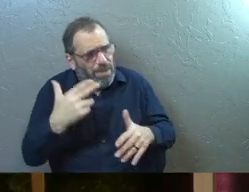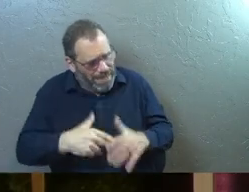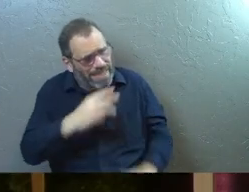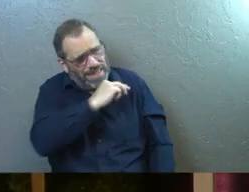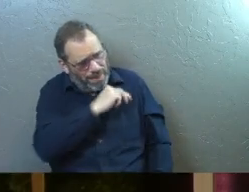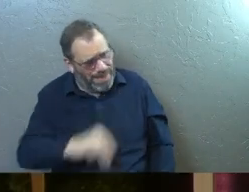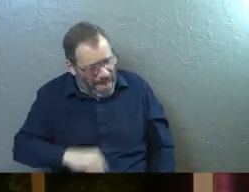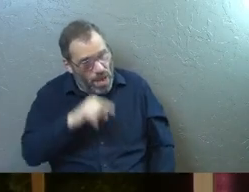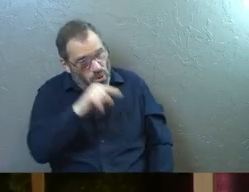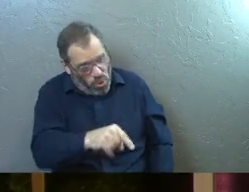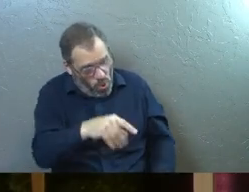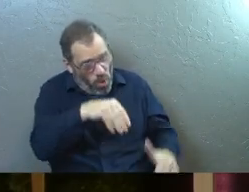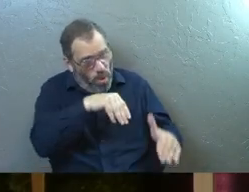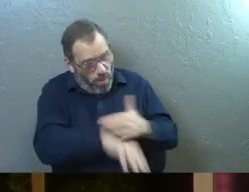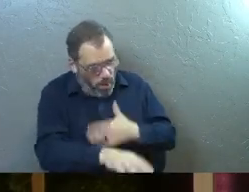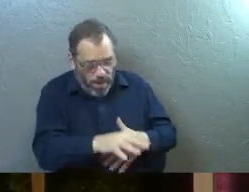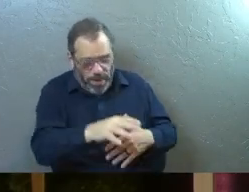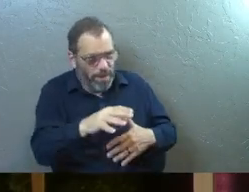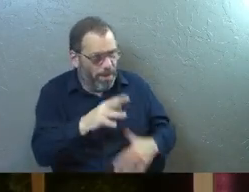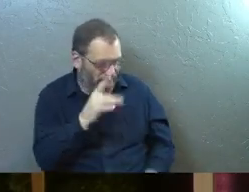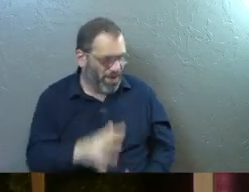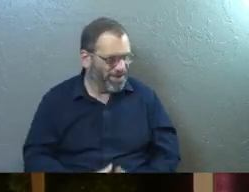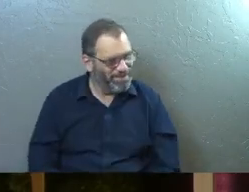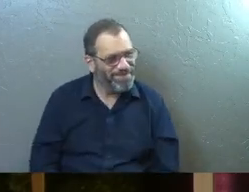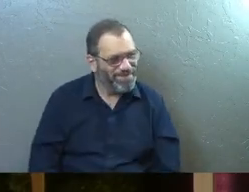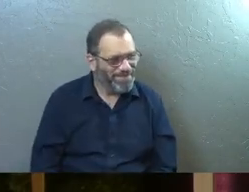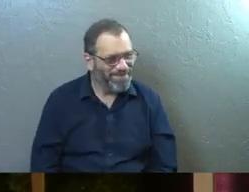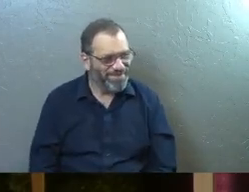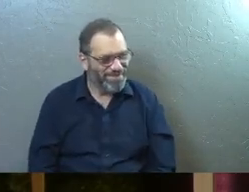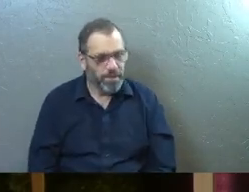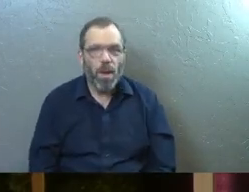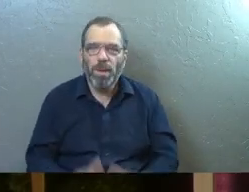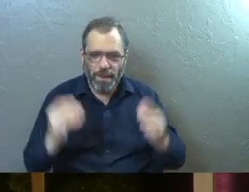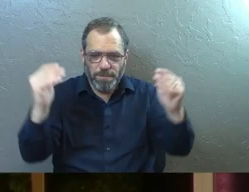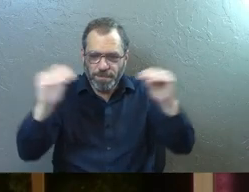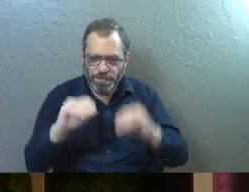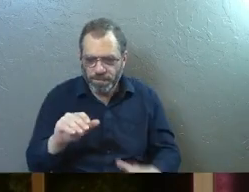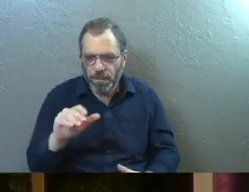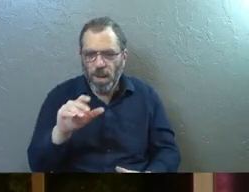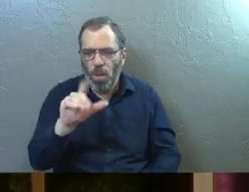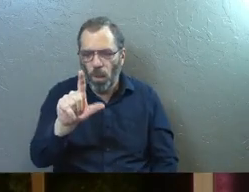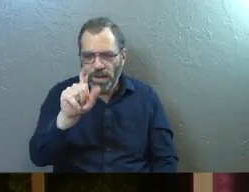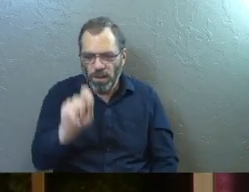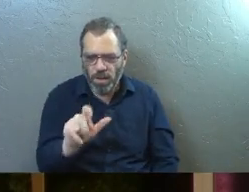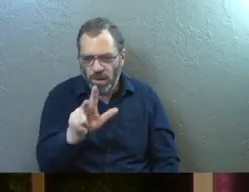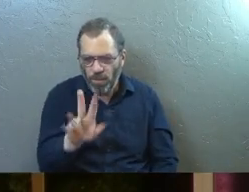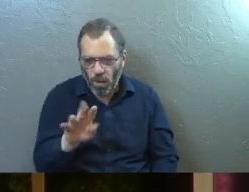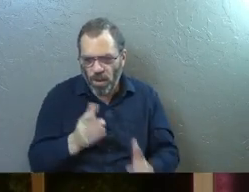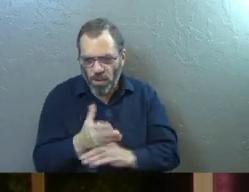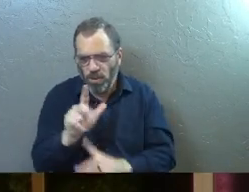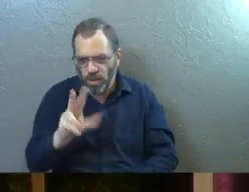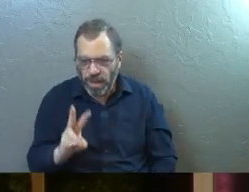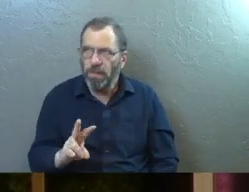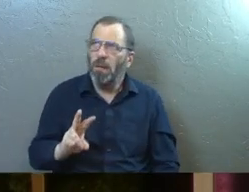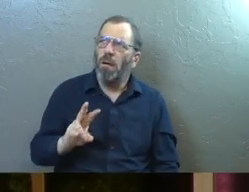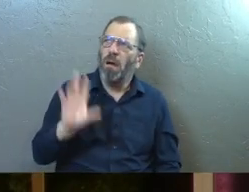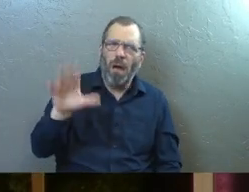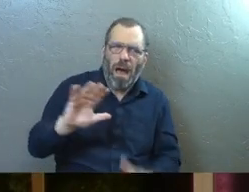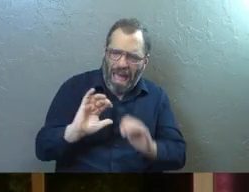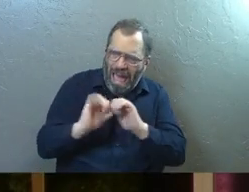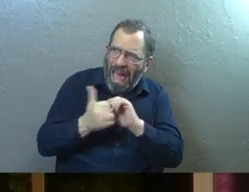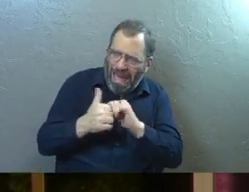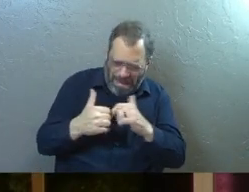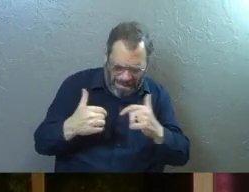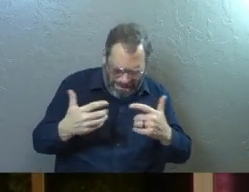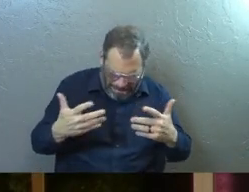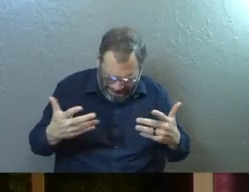is coming, and you're going to be his mother. So moving on, Luke 1, 34 and 30 through 37, Mary asked the angel, but how can